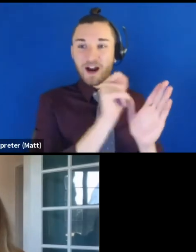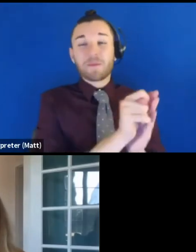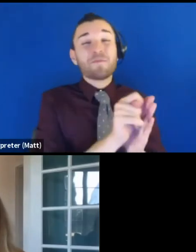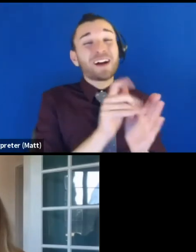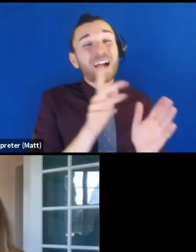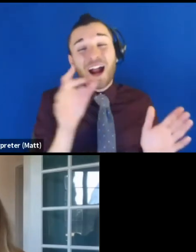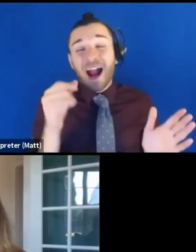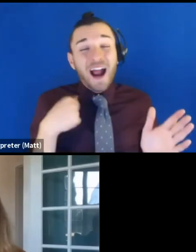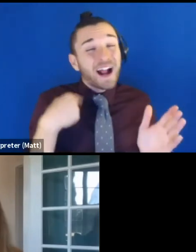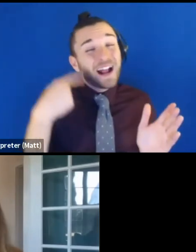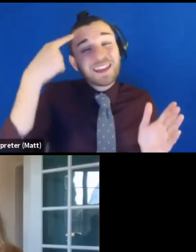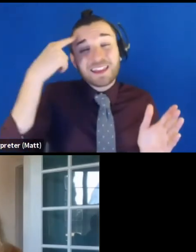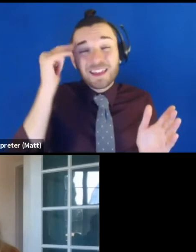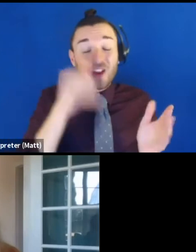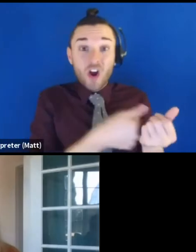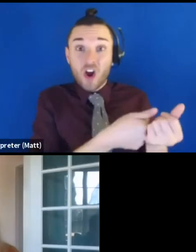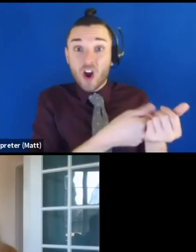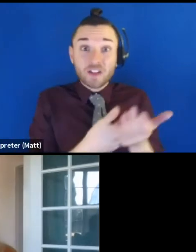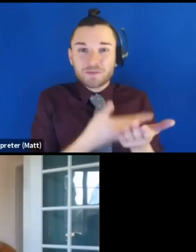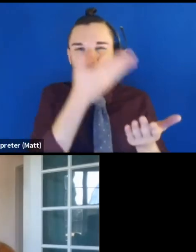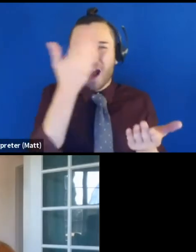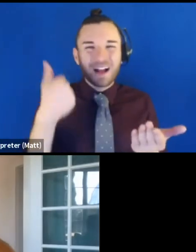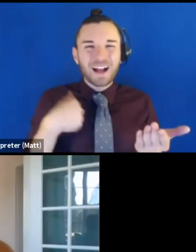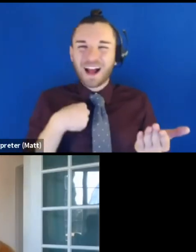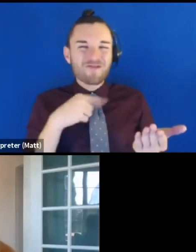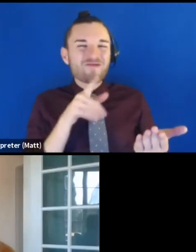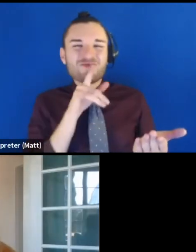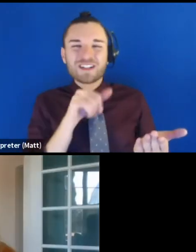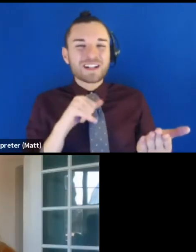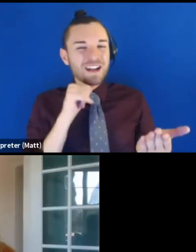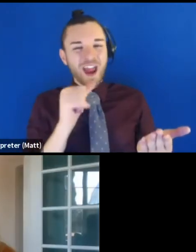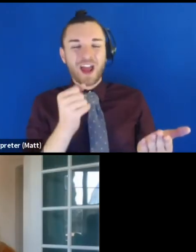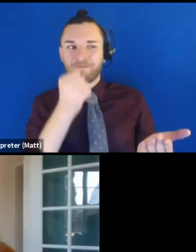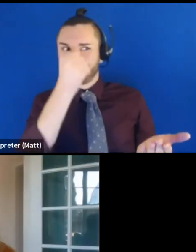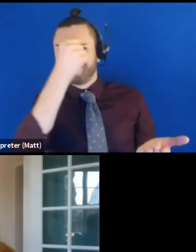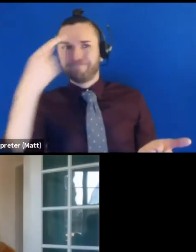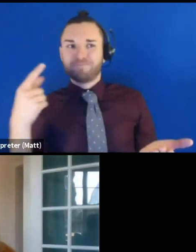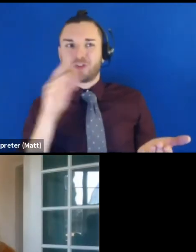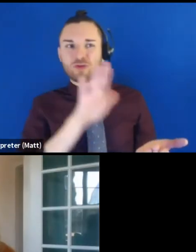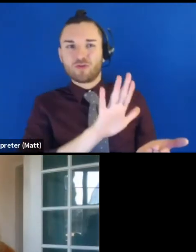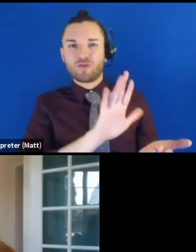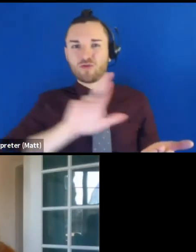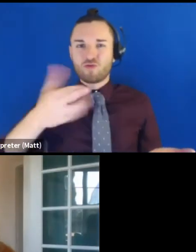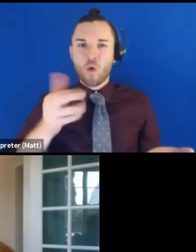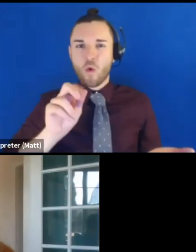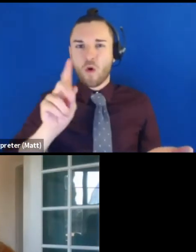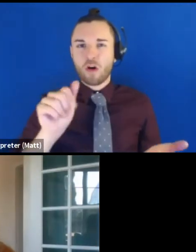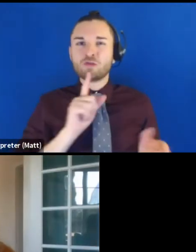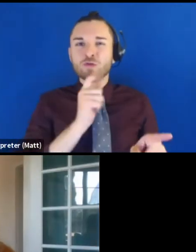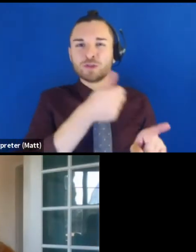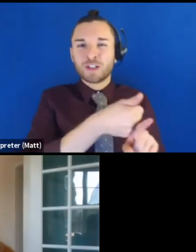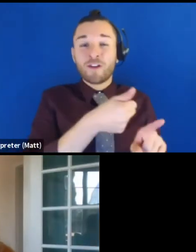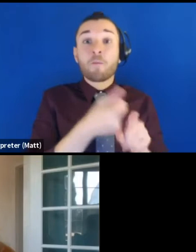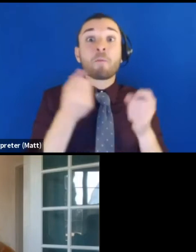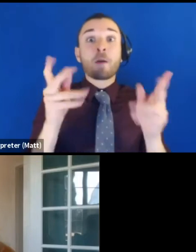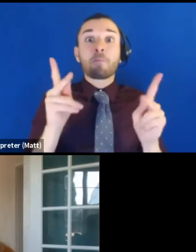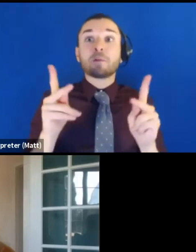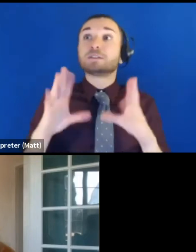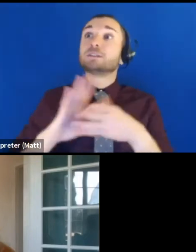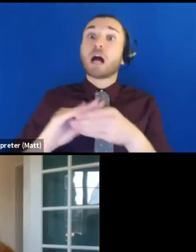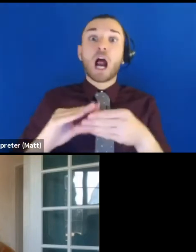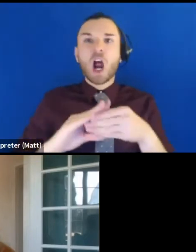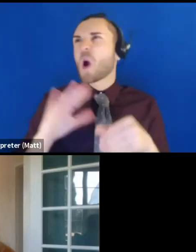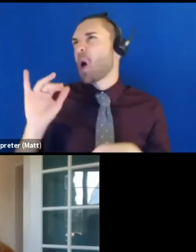Rhoda based on the most negative version of her, which is that she was a Jewish woman who was always